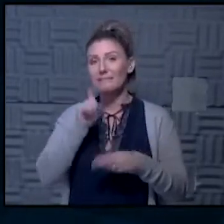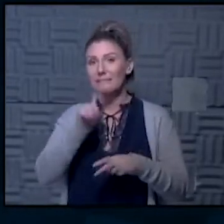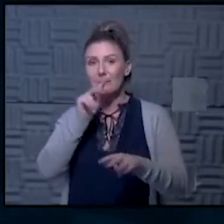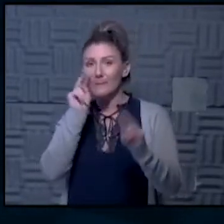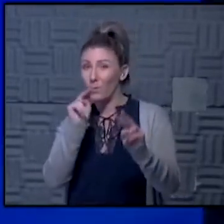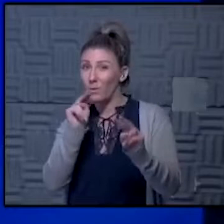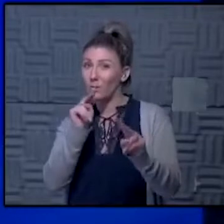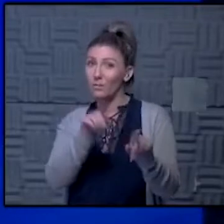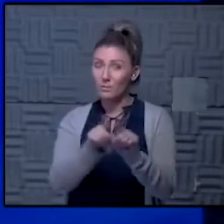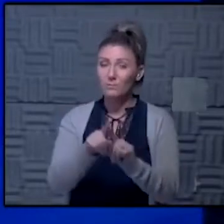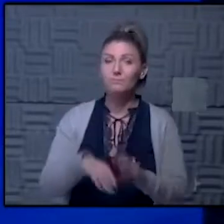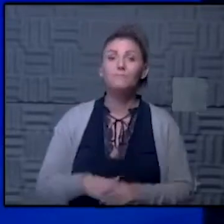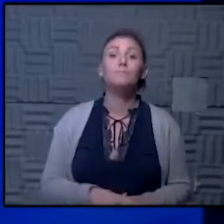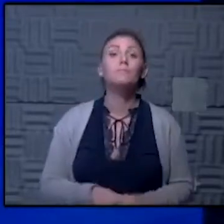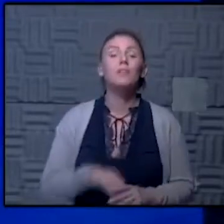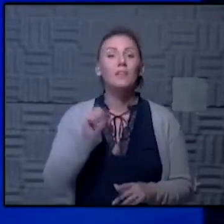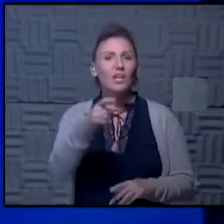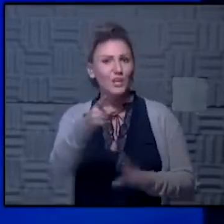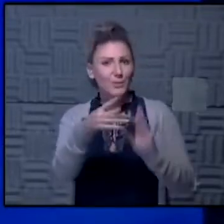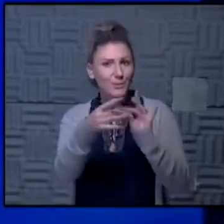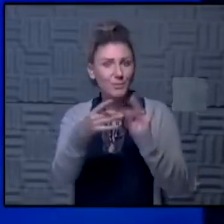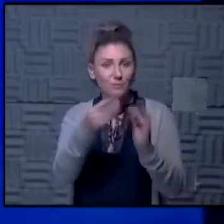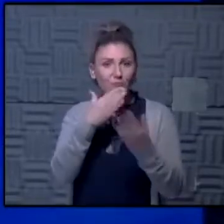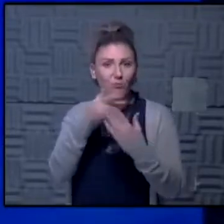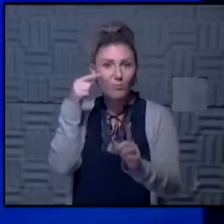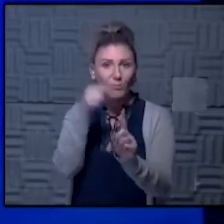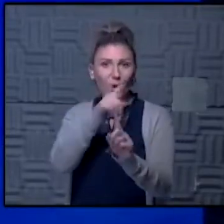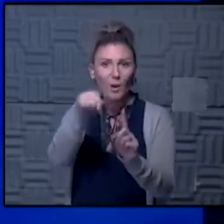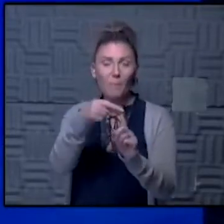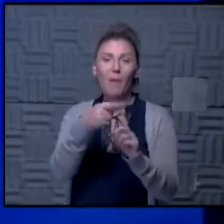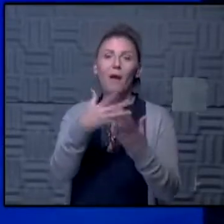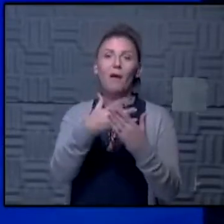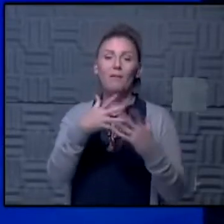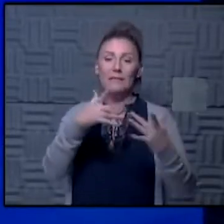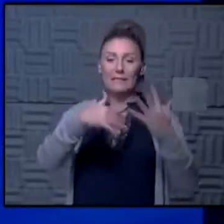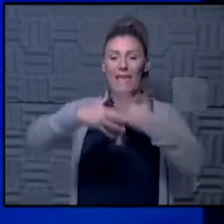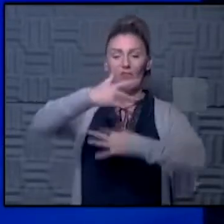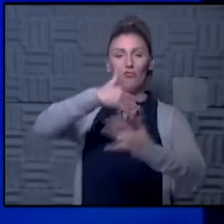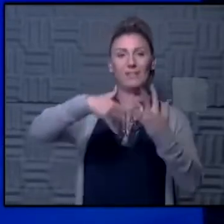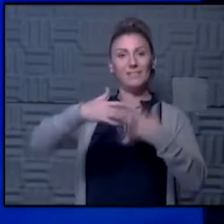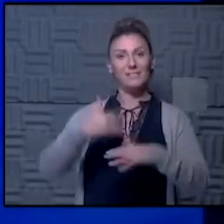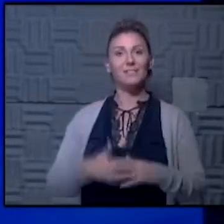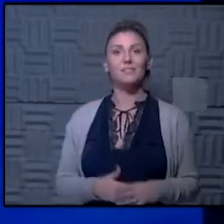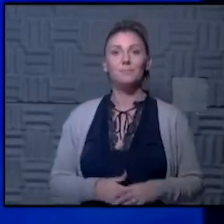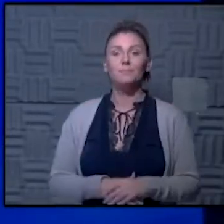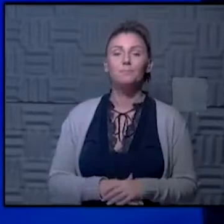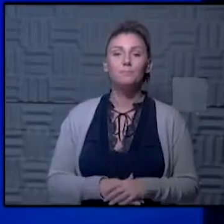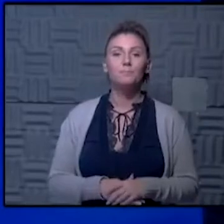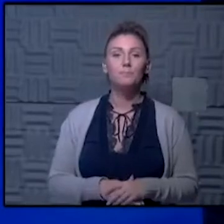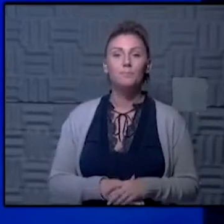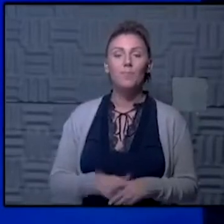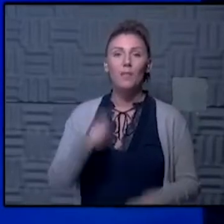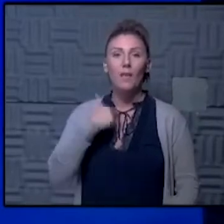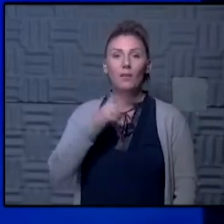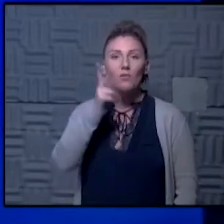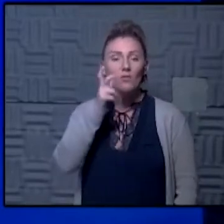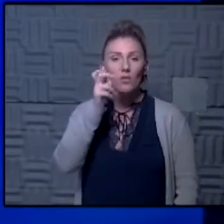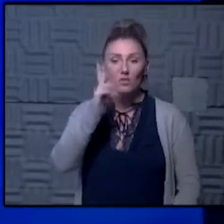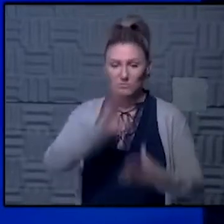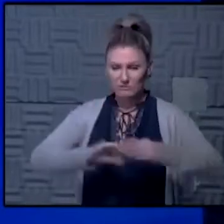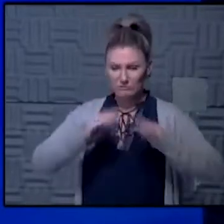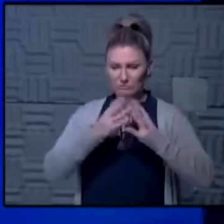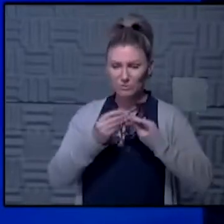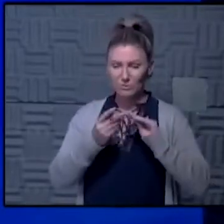on. Yeah, you bring up a good point about gatherings. I think I definitely heard a story or